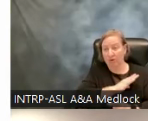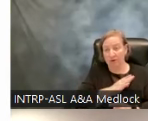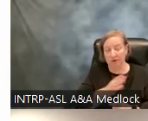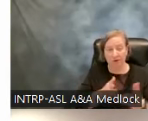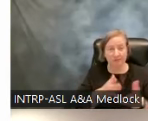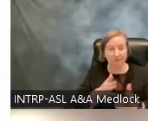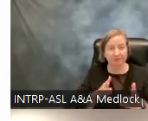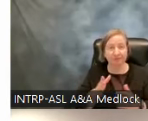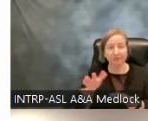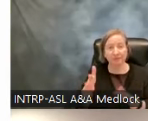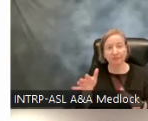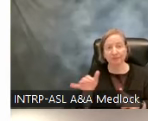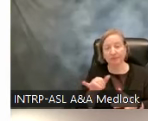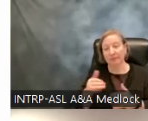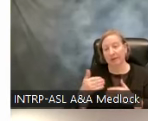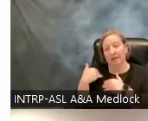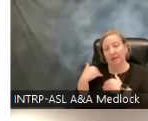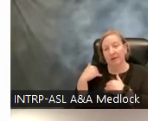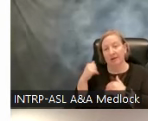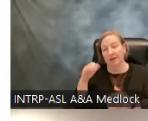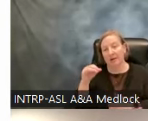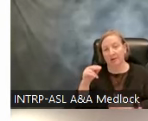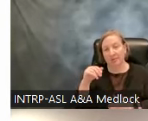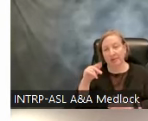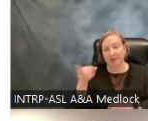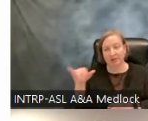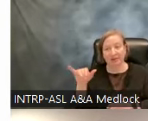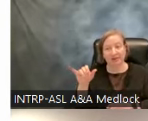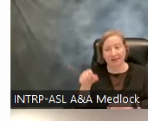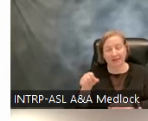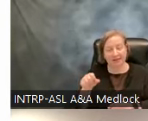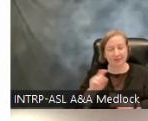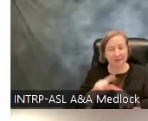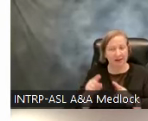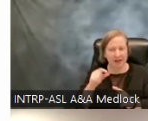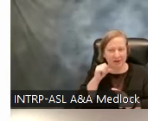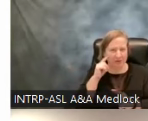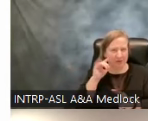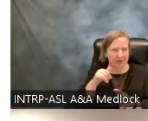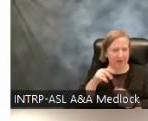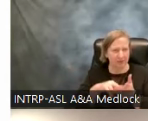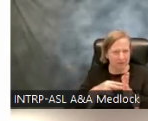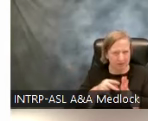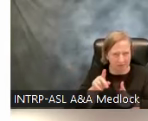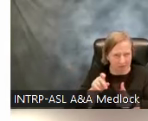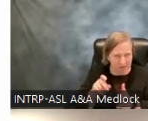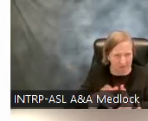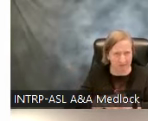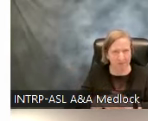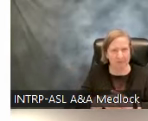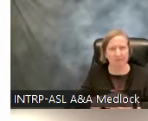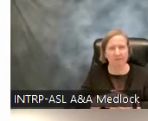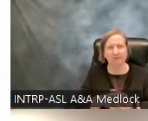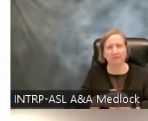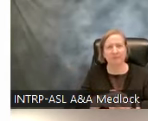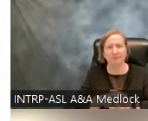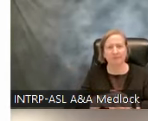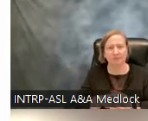know, kind of a accountability issue, which of course it is, but I don't think that's what this is trying to get to. So.